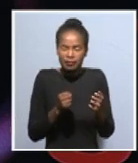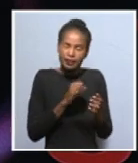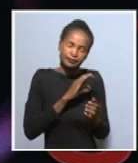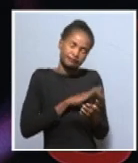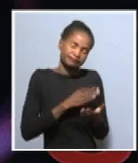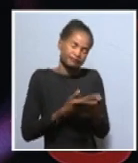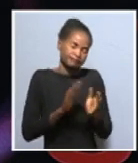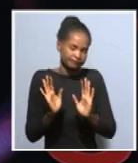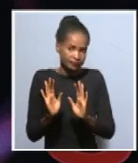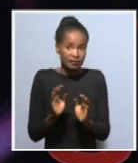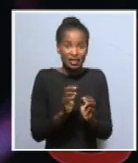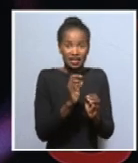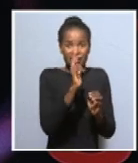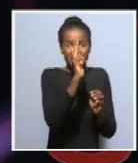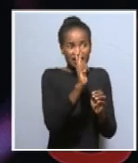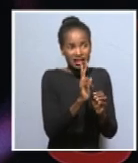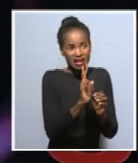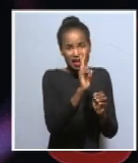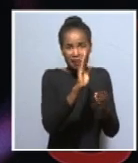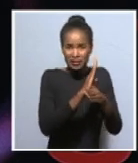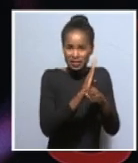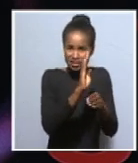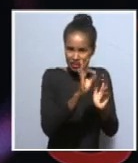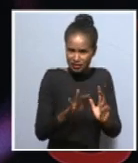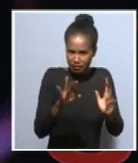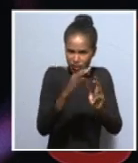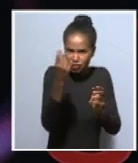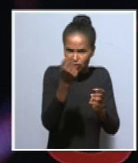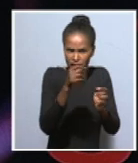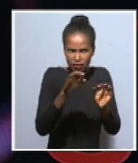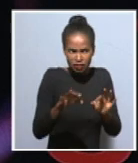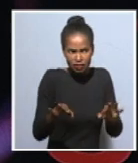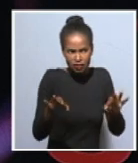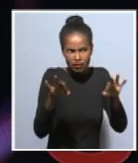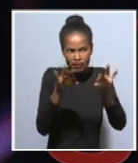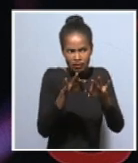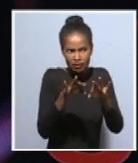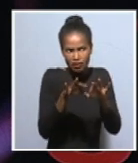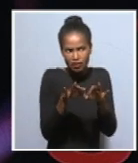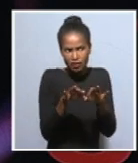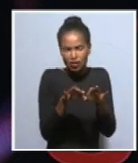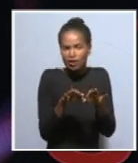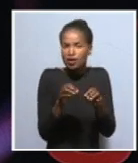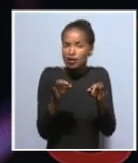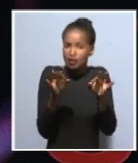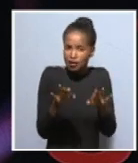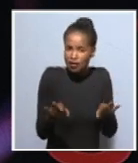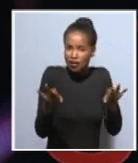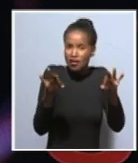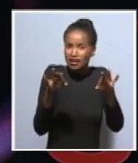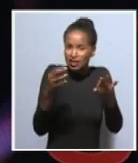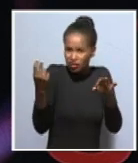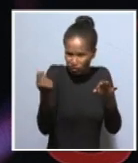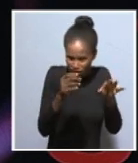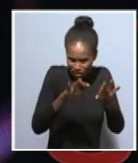products. But those who have collateral, especially if you're buying a farm, so the farm by and large will serve as collateral. So those